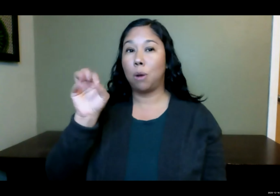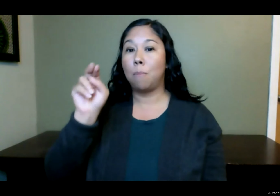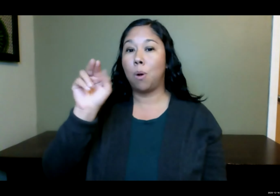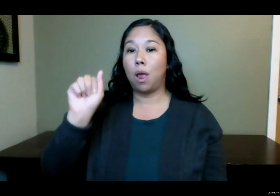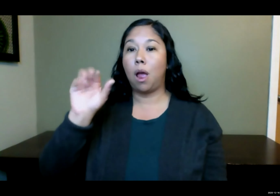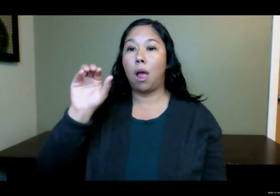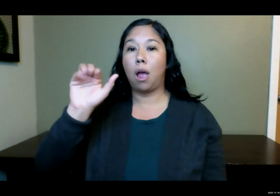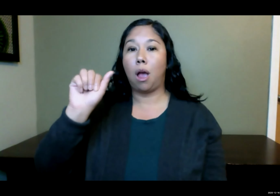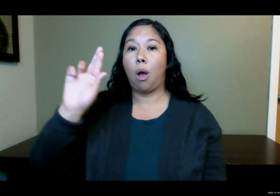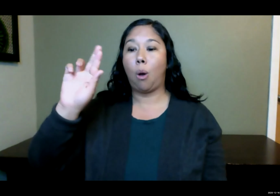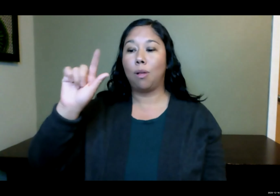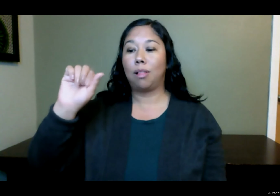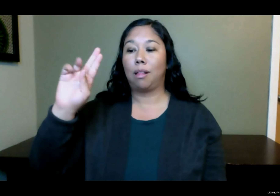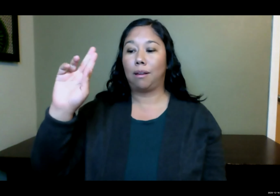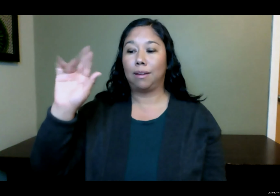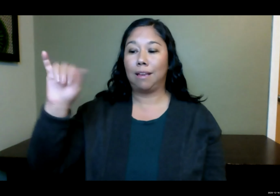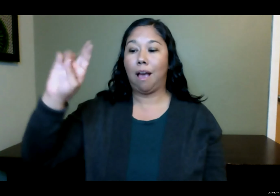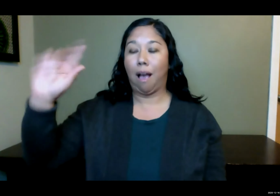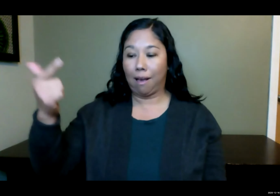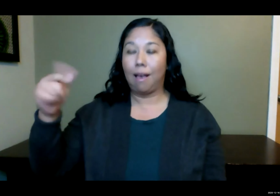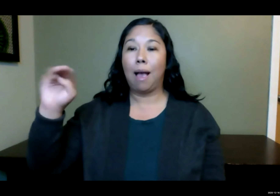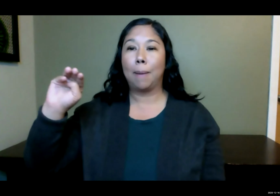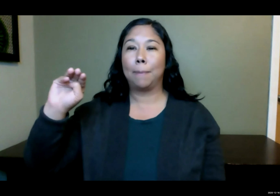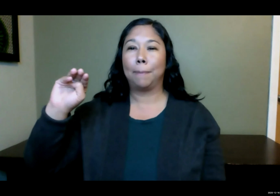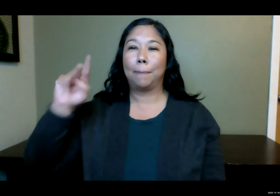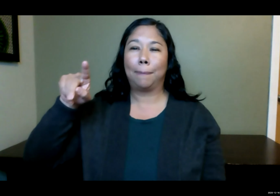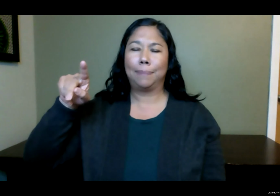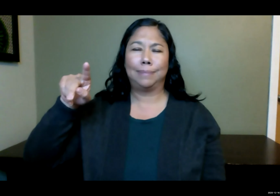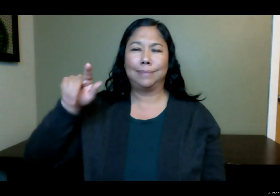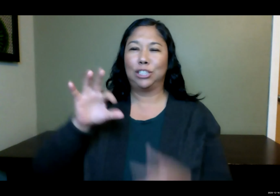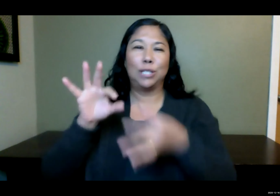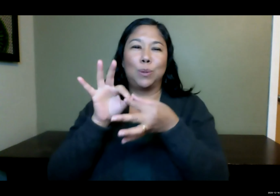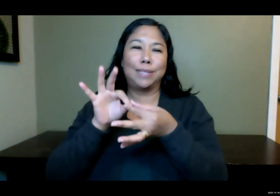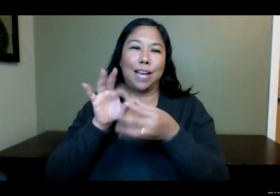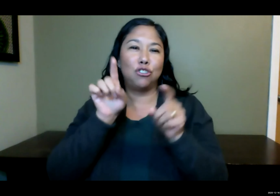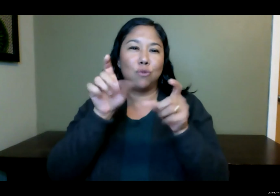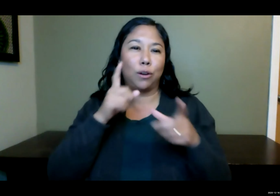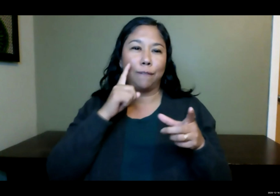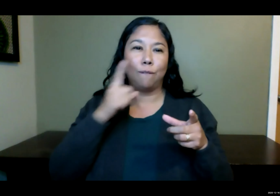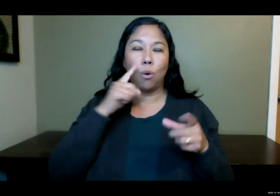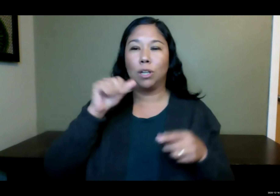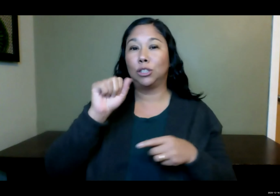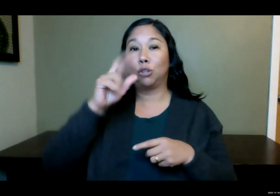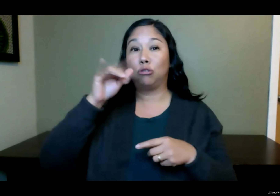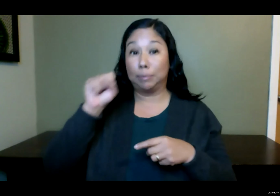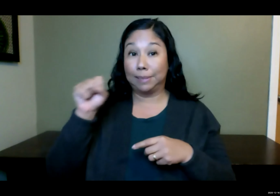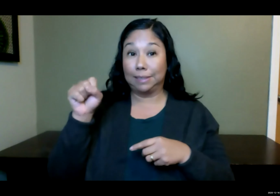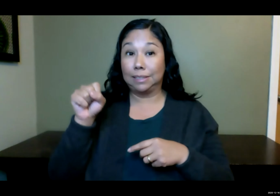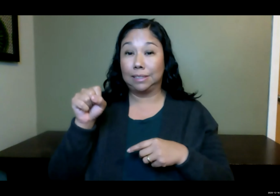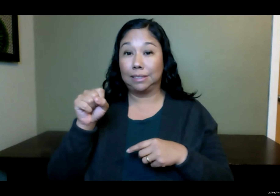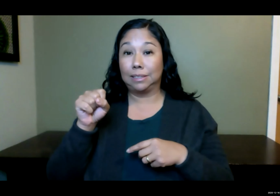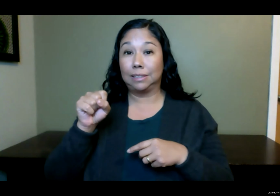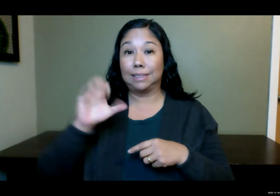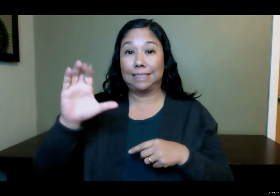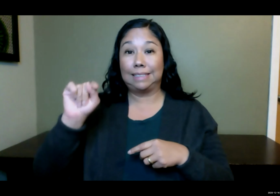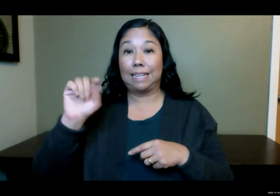AuYoung, PhD, MS, MPH. She's the Associate Director of Scripps